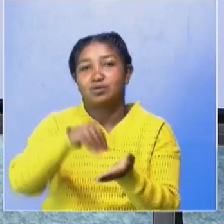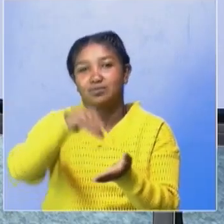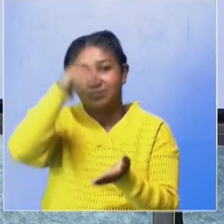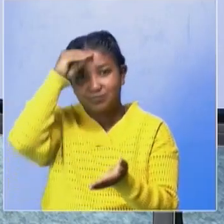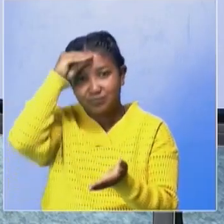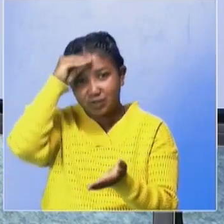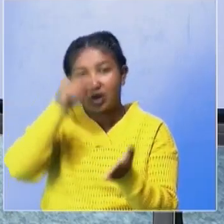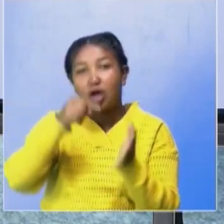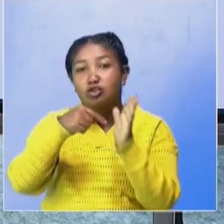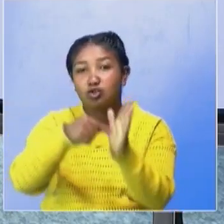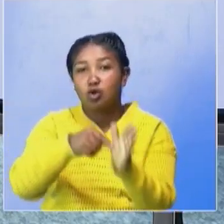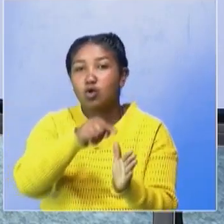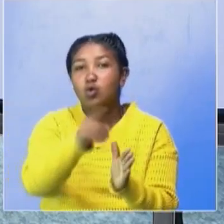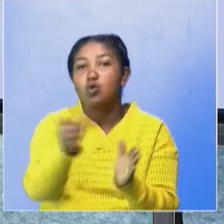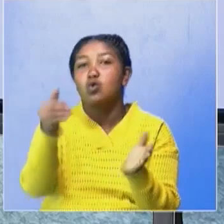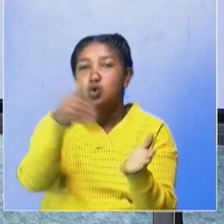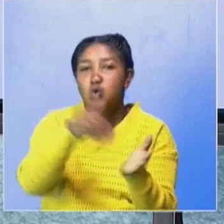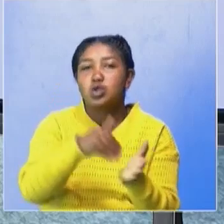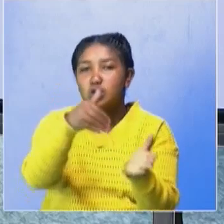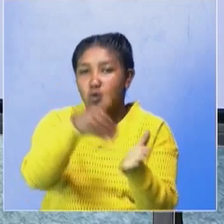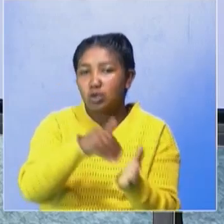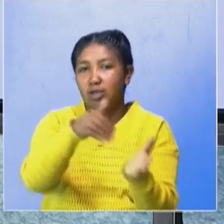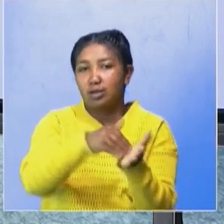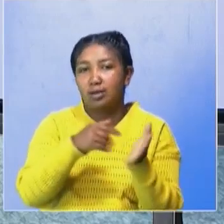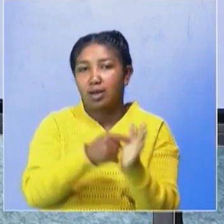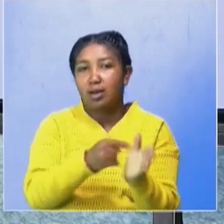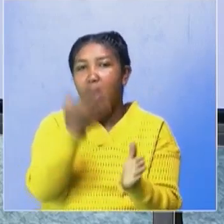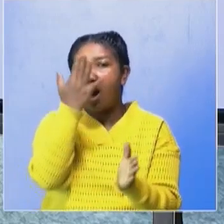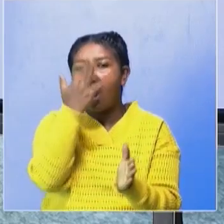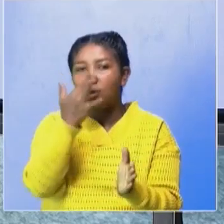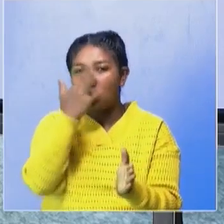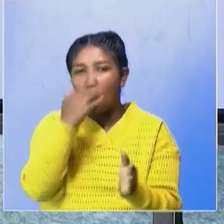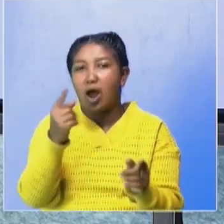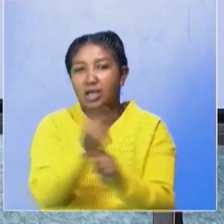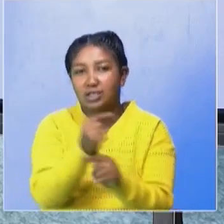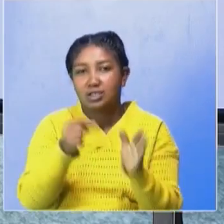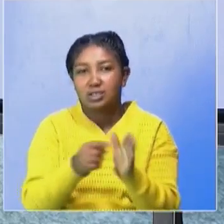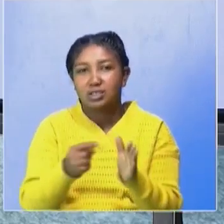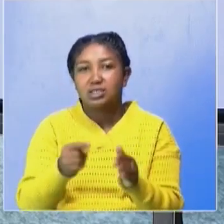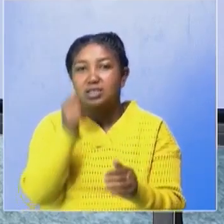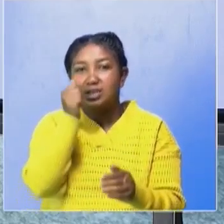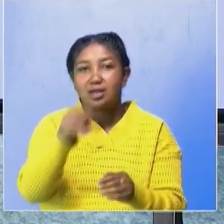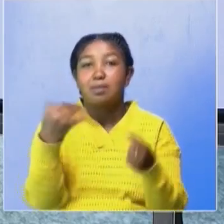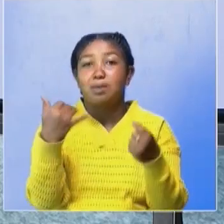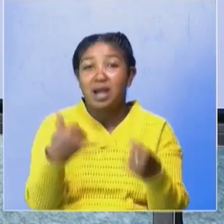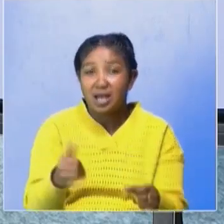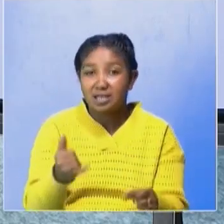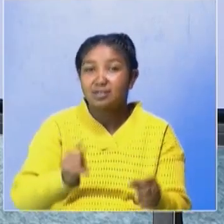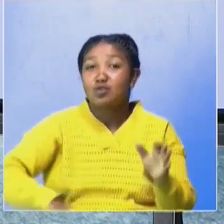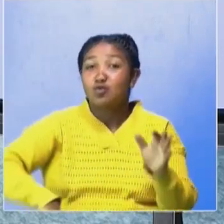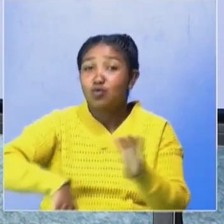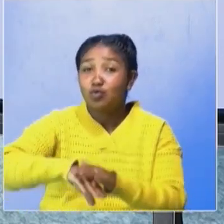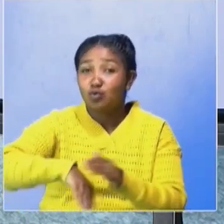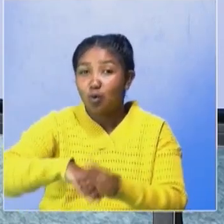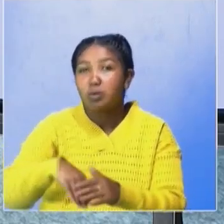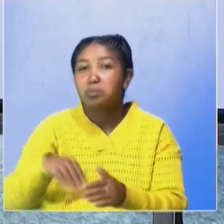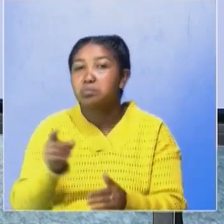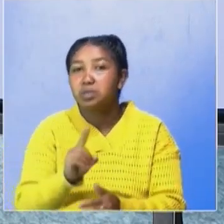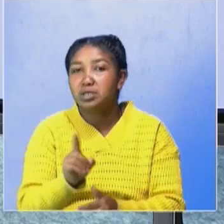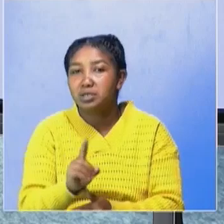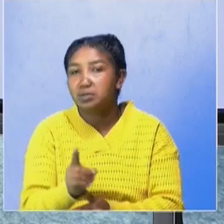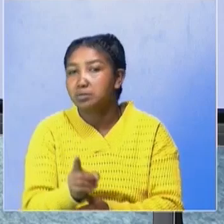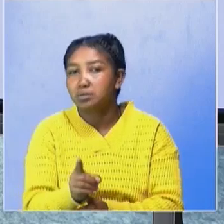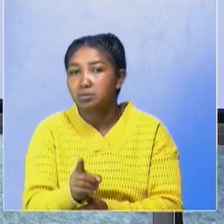that show routine and also habitual action. So we can say, he plays football,